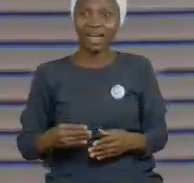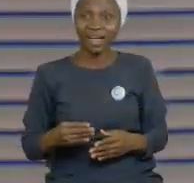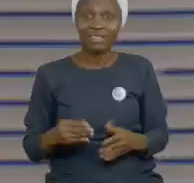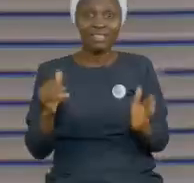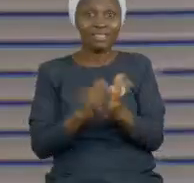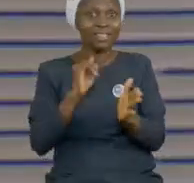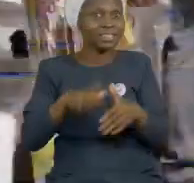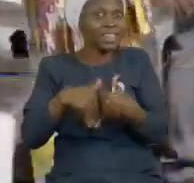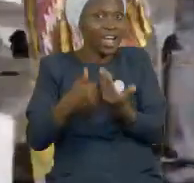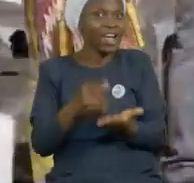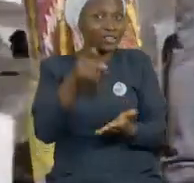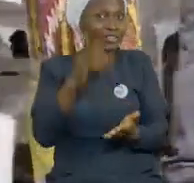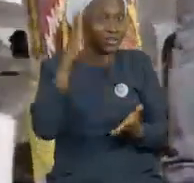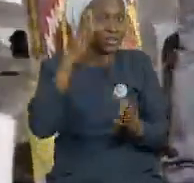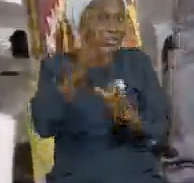receive your healing.